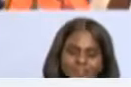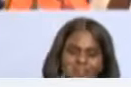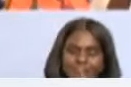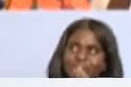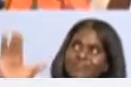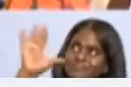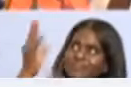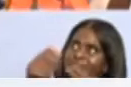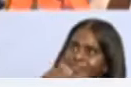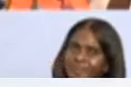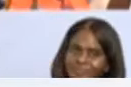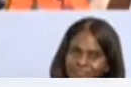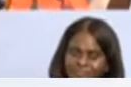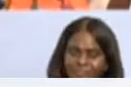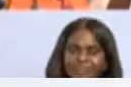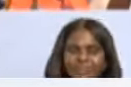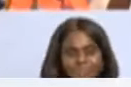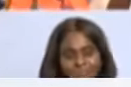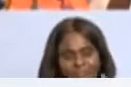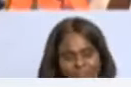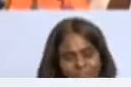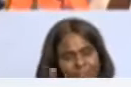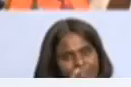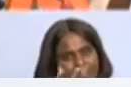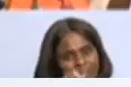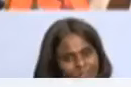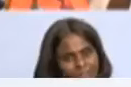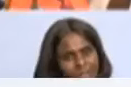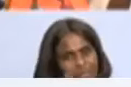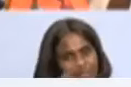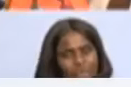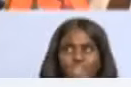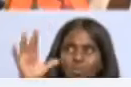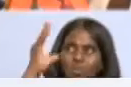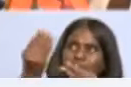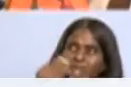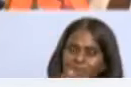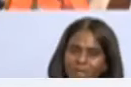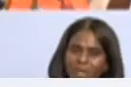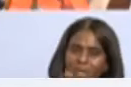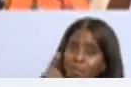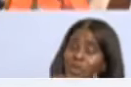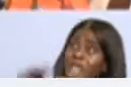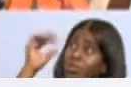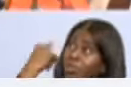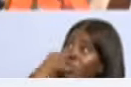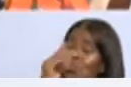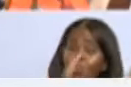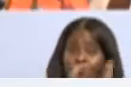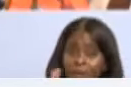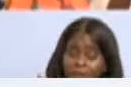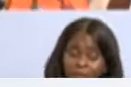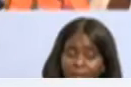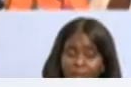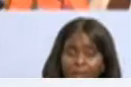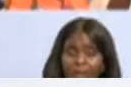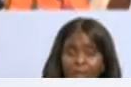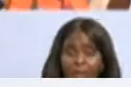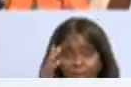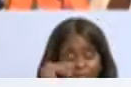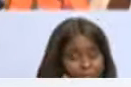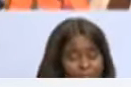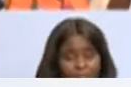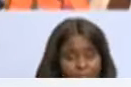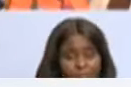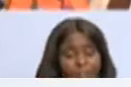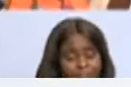us. These things are only given to us by God. It's only God who designed them, because it's